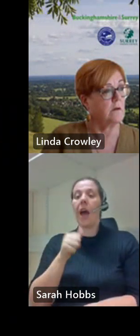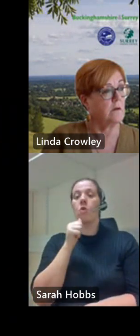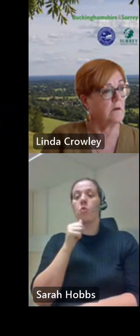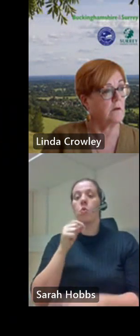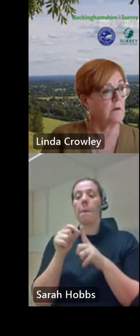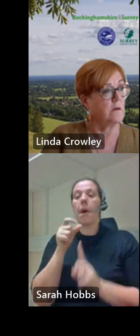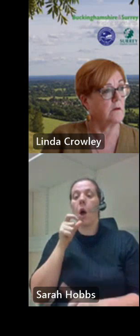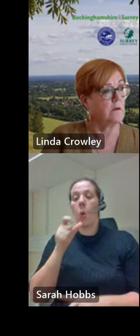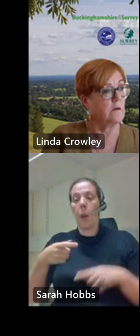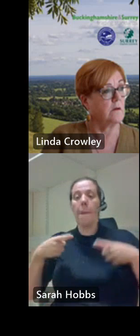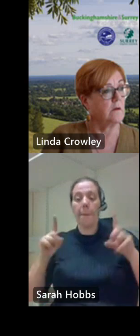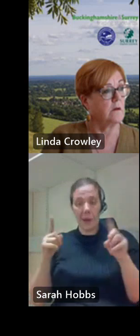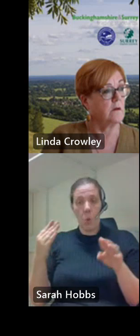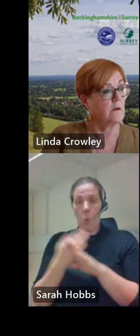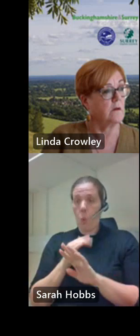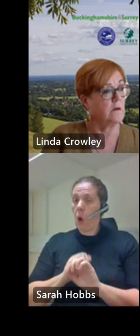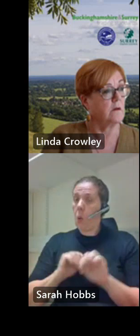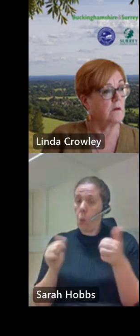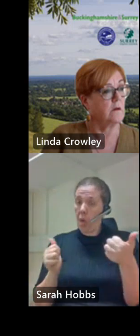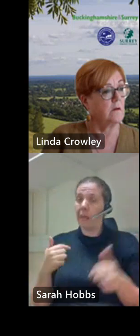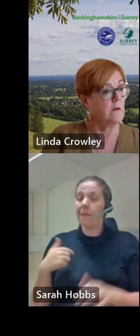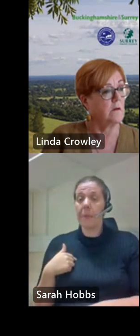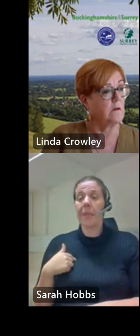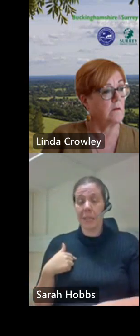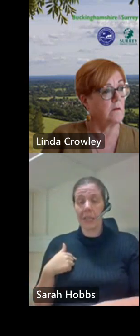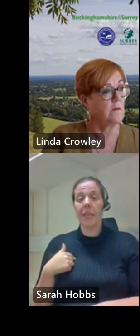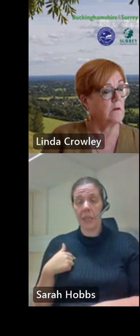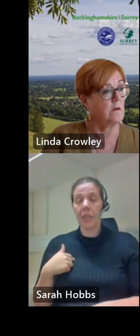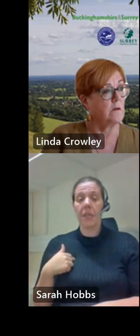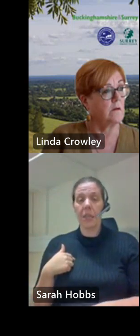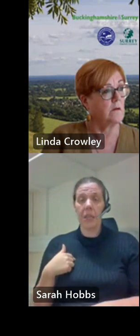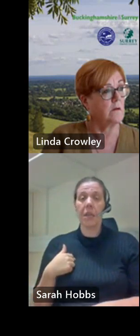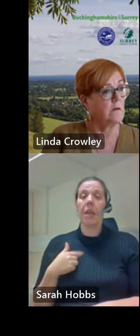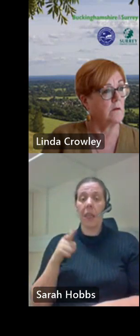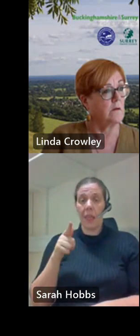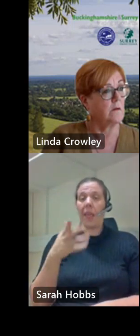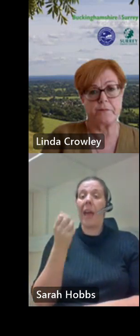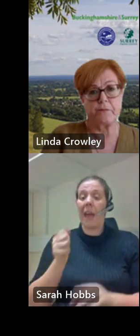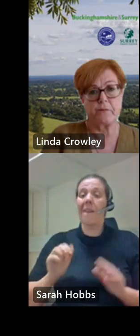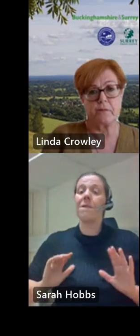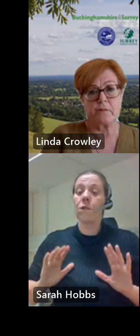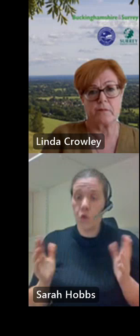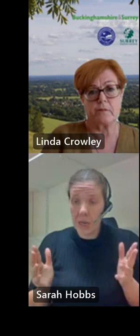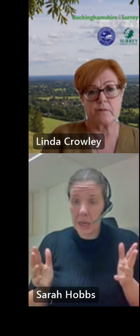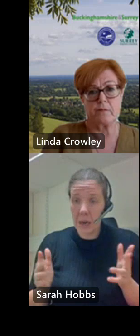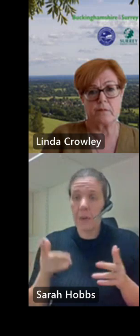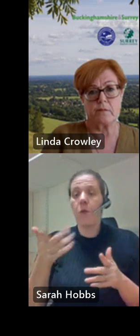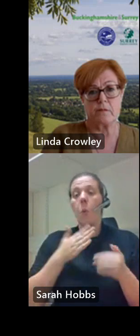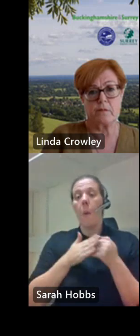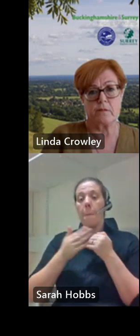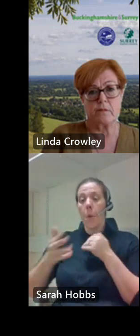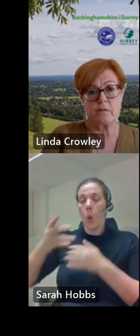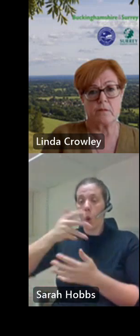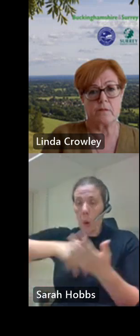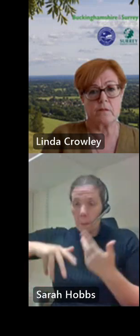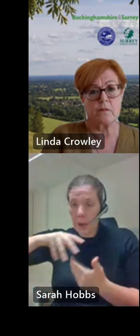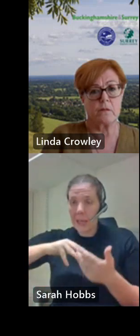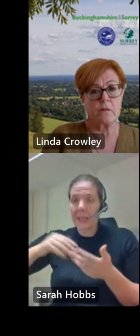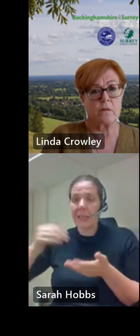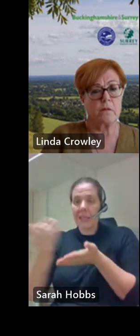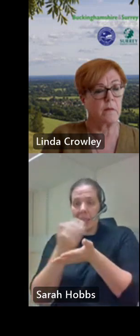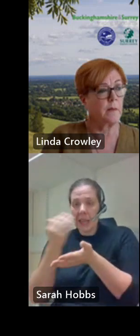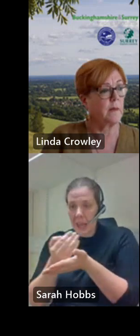and it works for me. But although there are free ones out there, if you want one that's a bit more complex and stores passwords